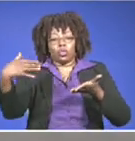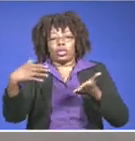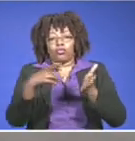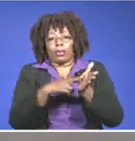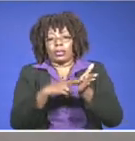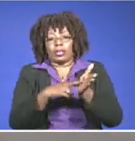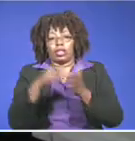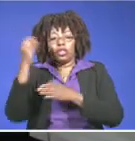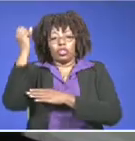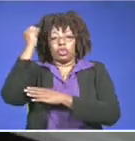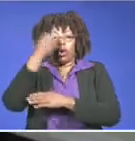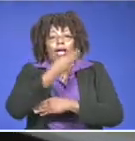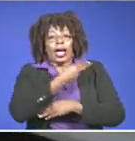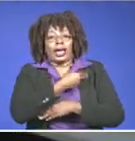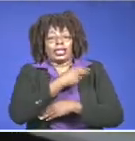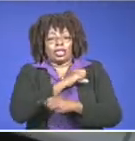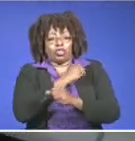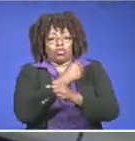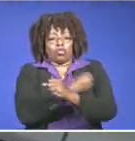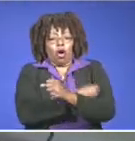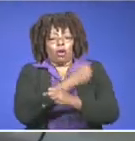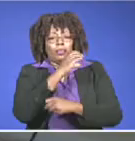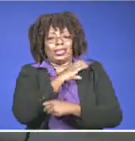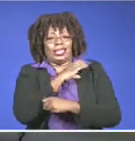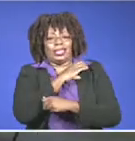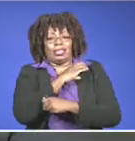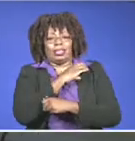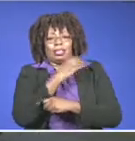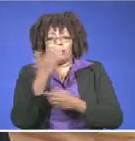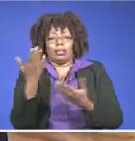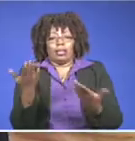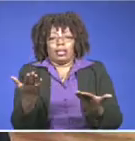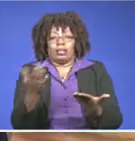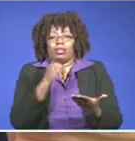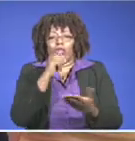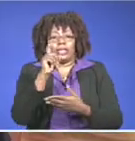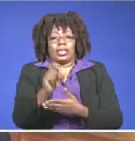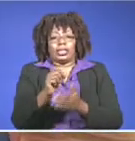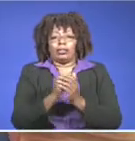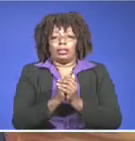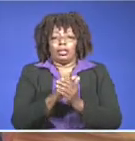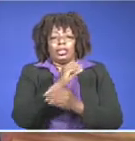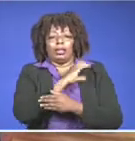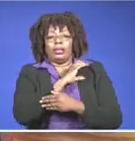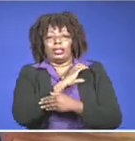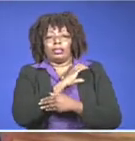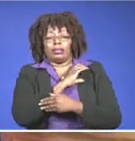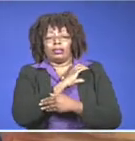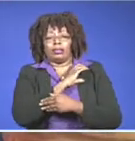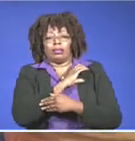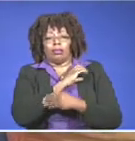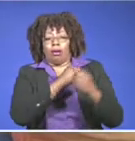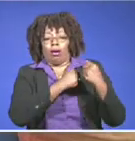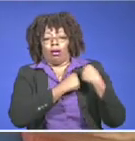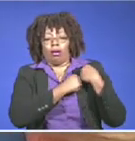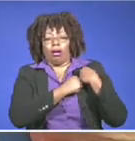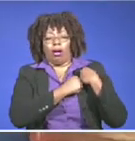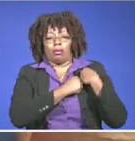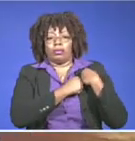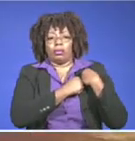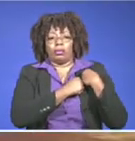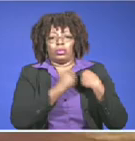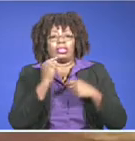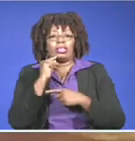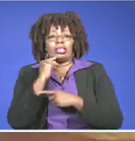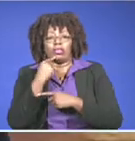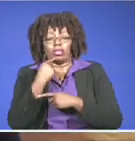Hanna says such a strong police presence was unnecessary. Well, the officers currently are armed with quite